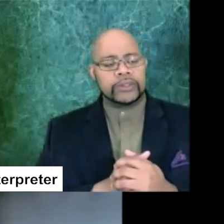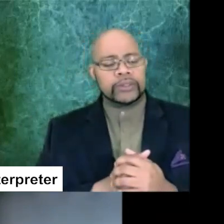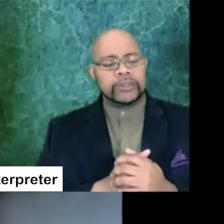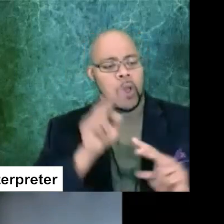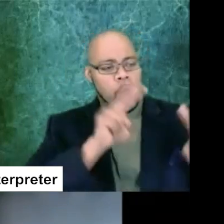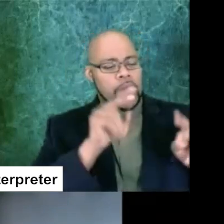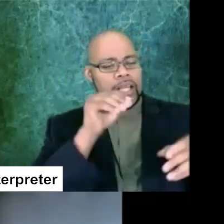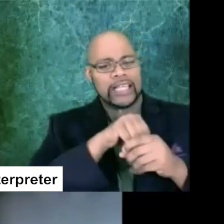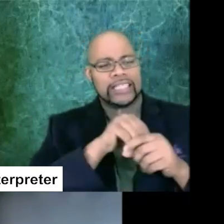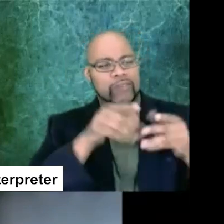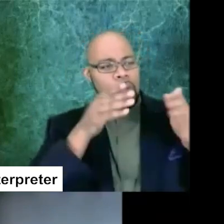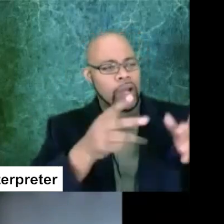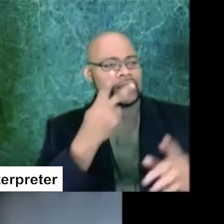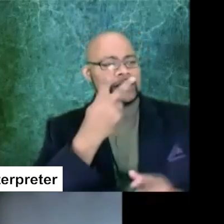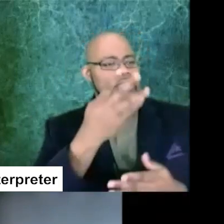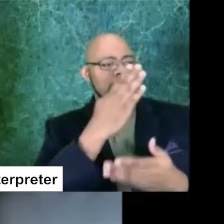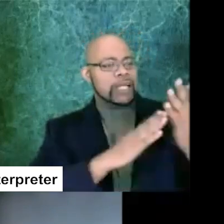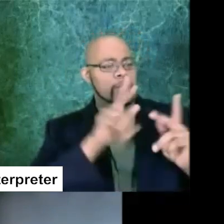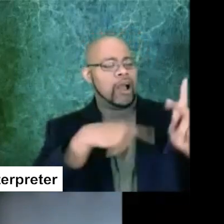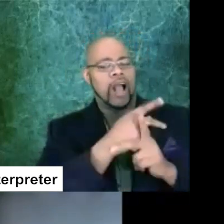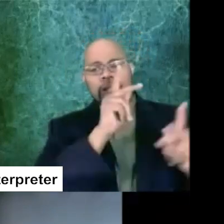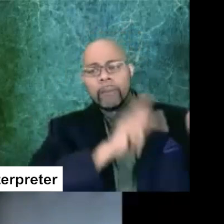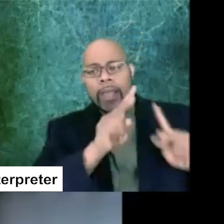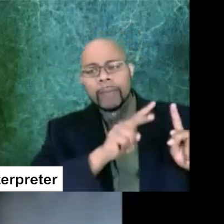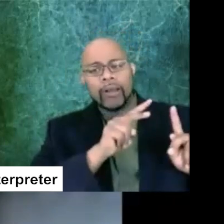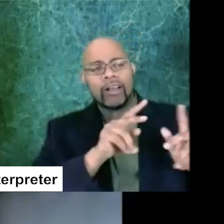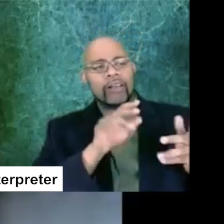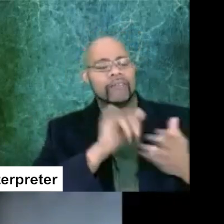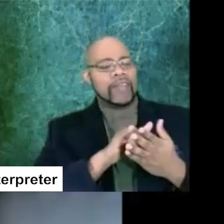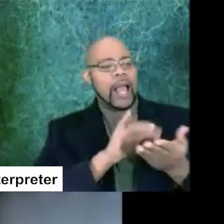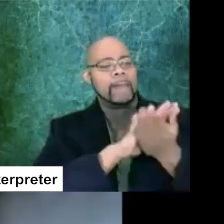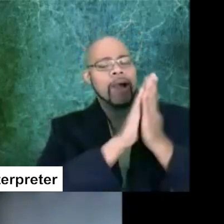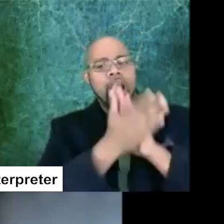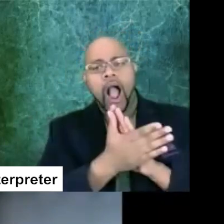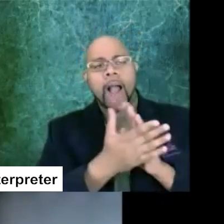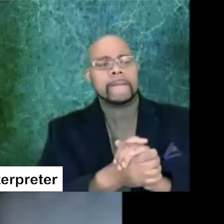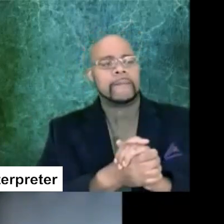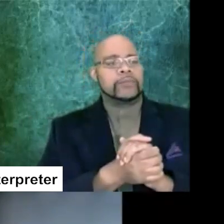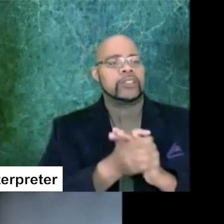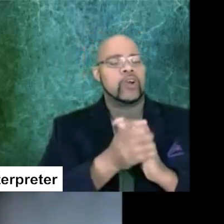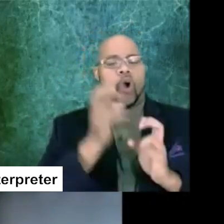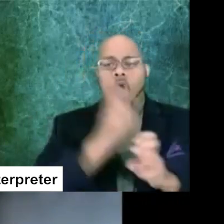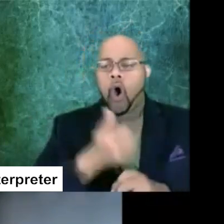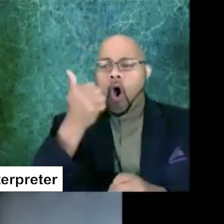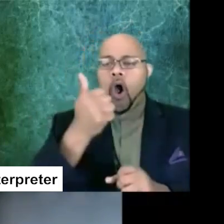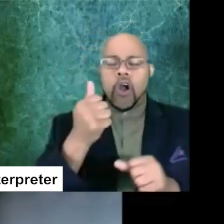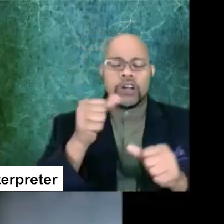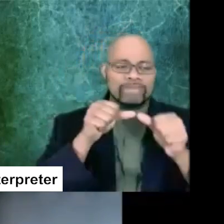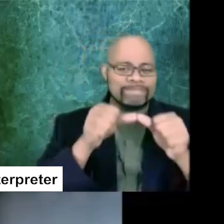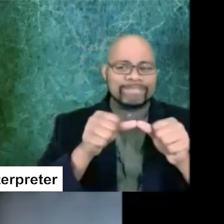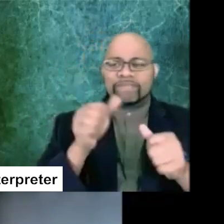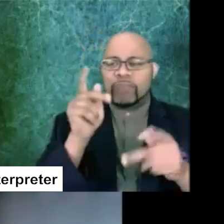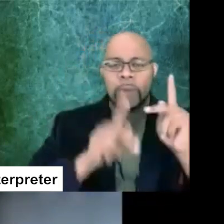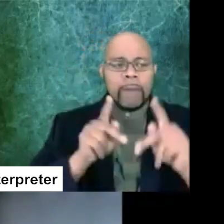certain directions and seeing certain kinds of people that it becomes harder and harder for the